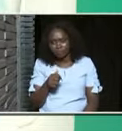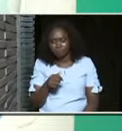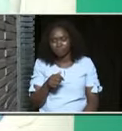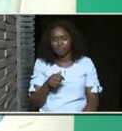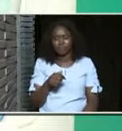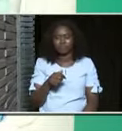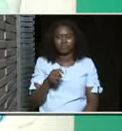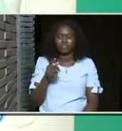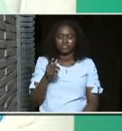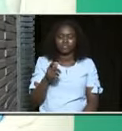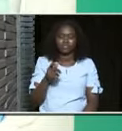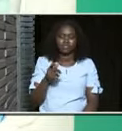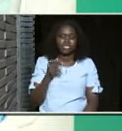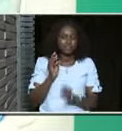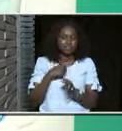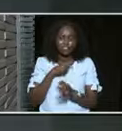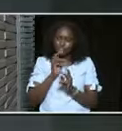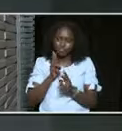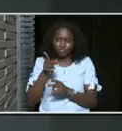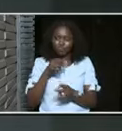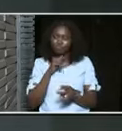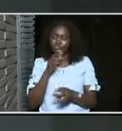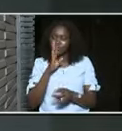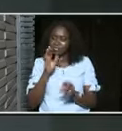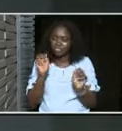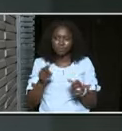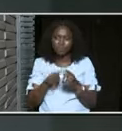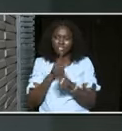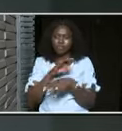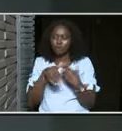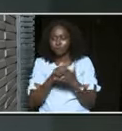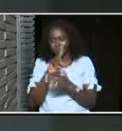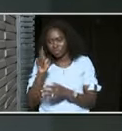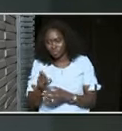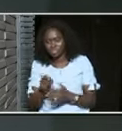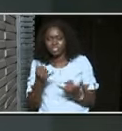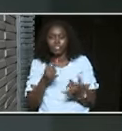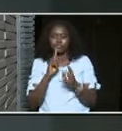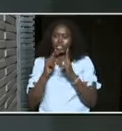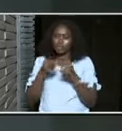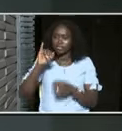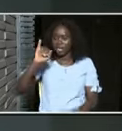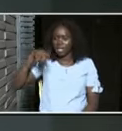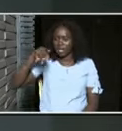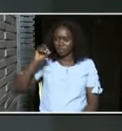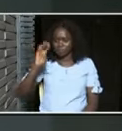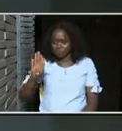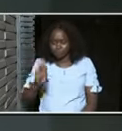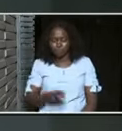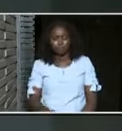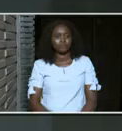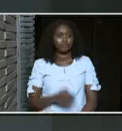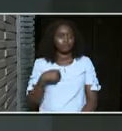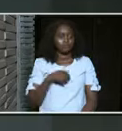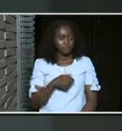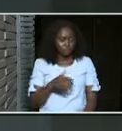will not be able to answer all questions. Now, IPOB. We'll work with nearby or neighboring countries to make sure that